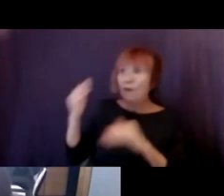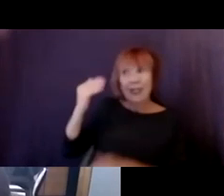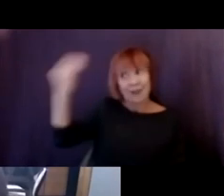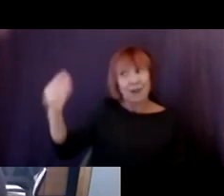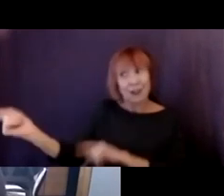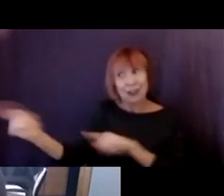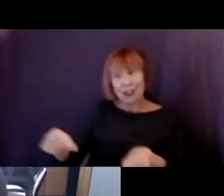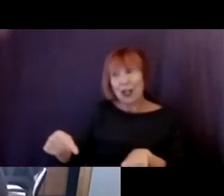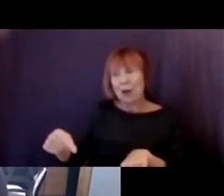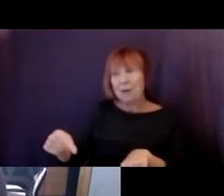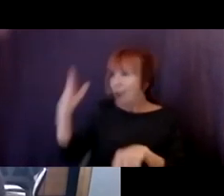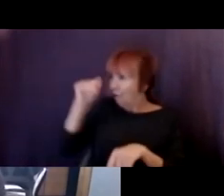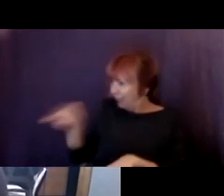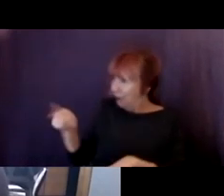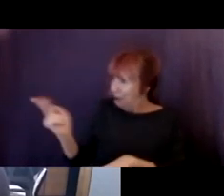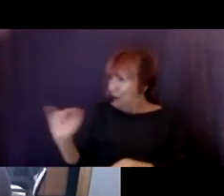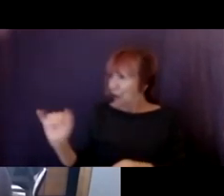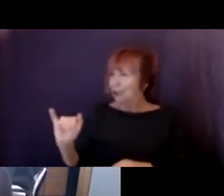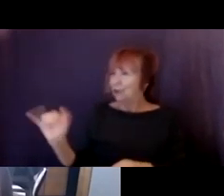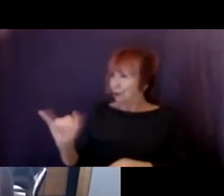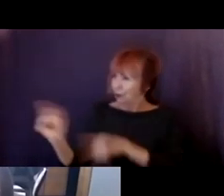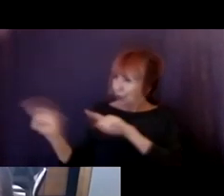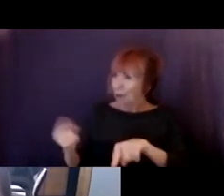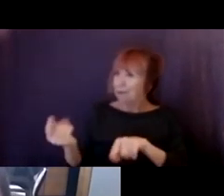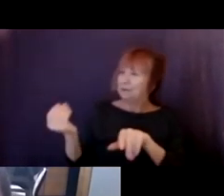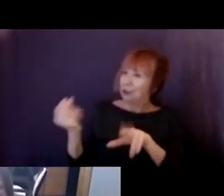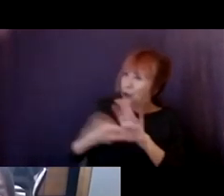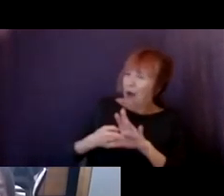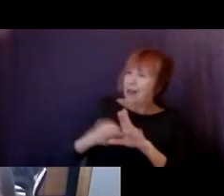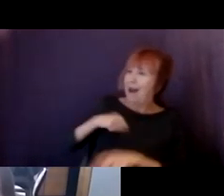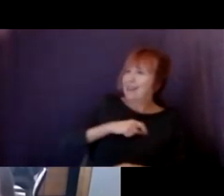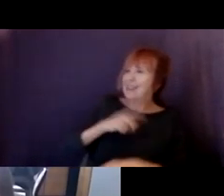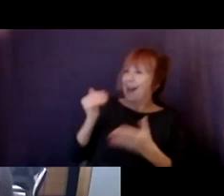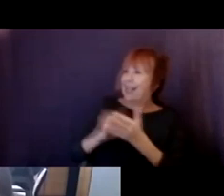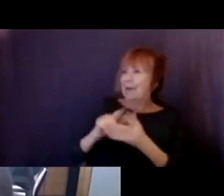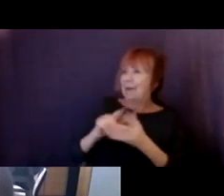well. It's just been your film,